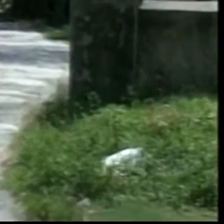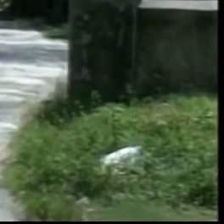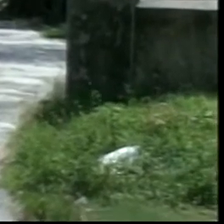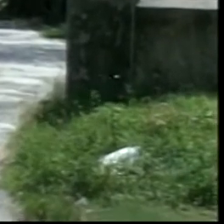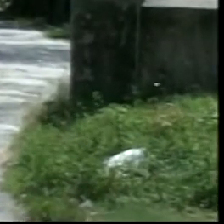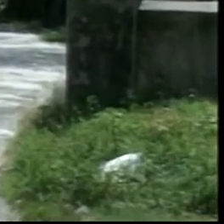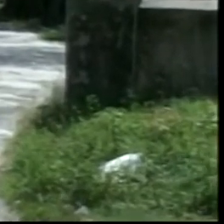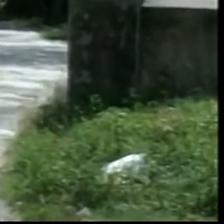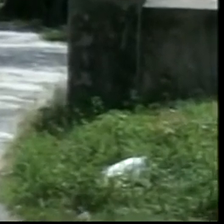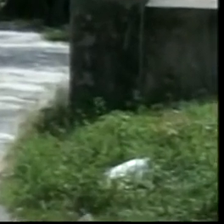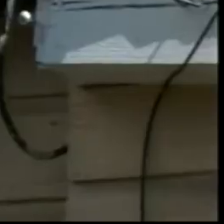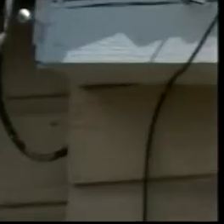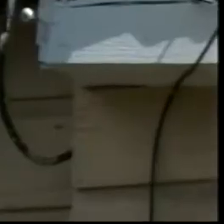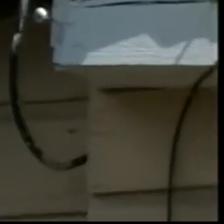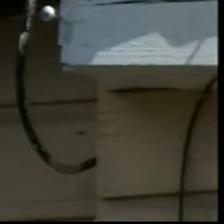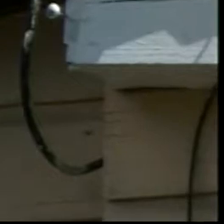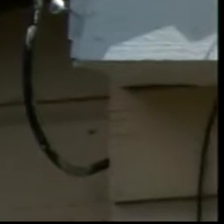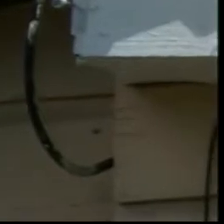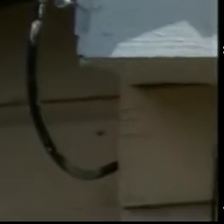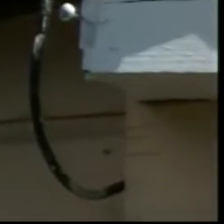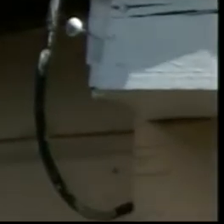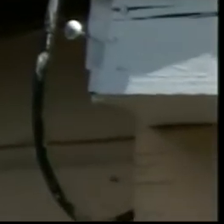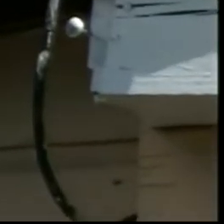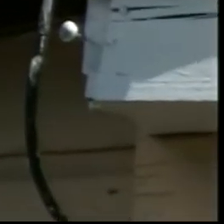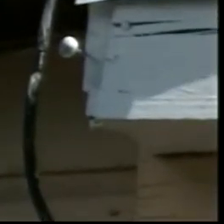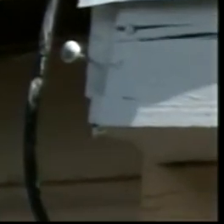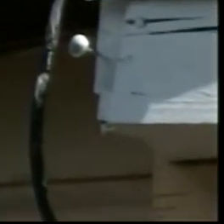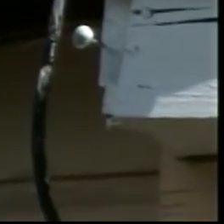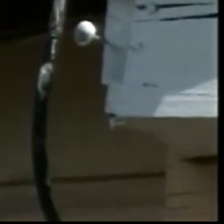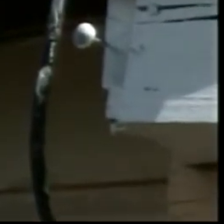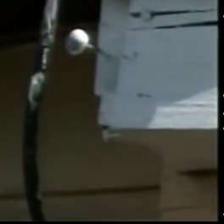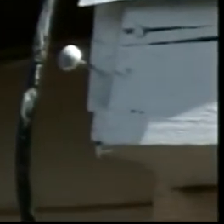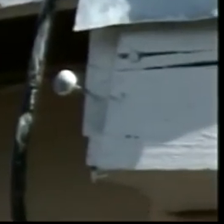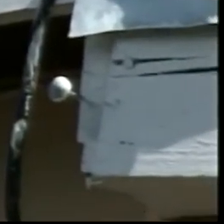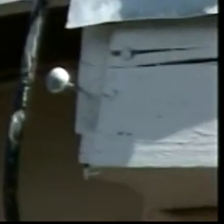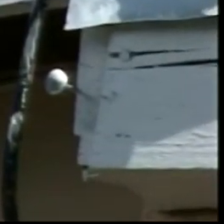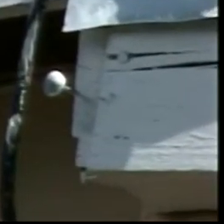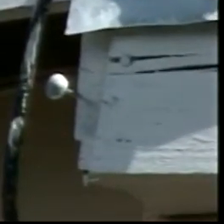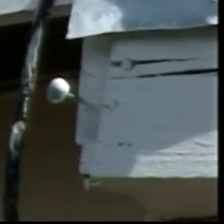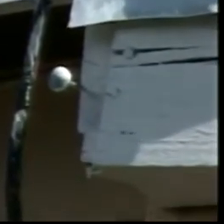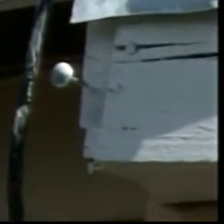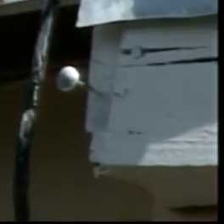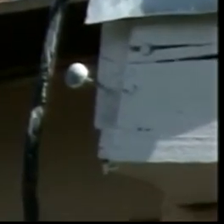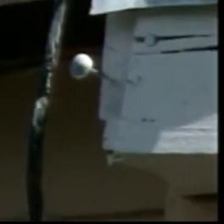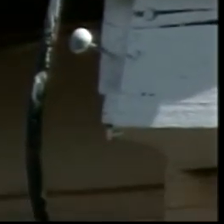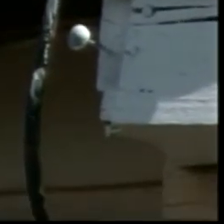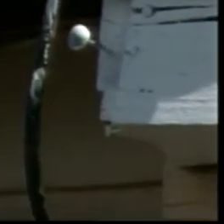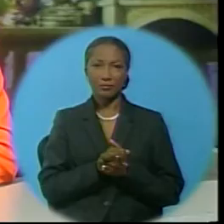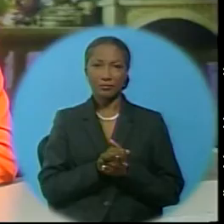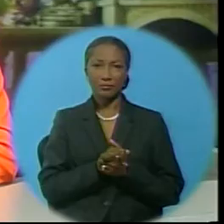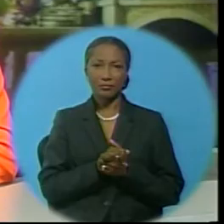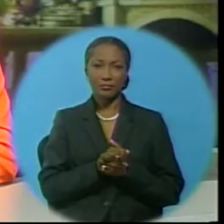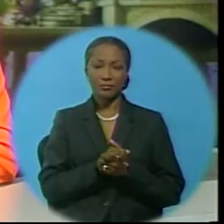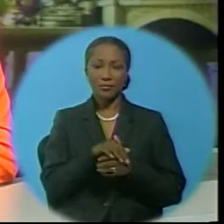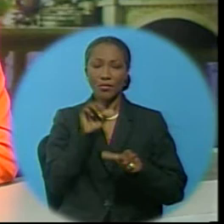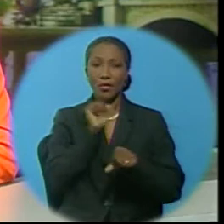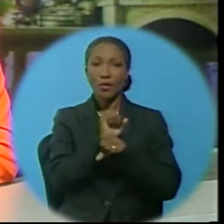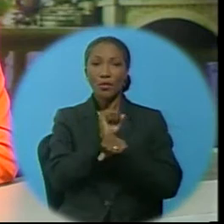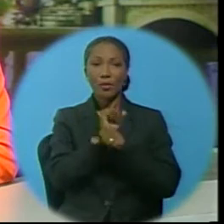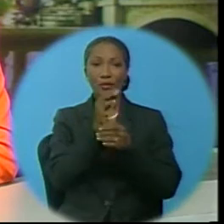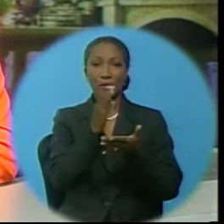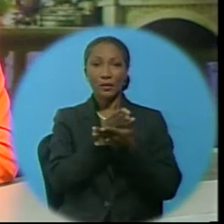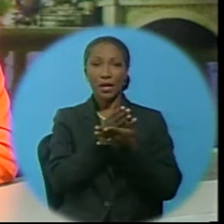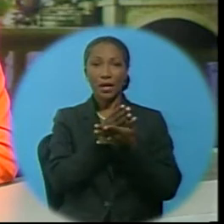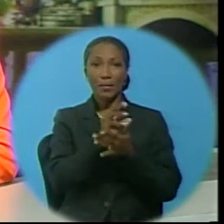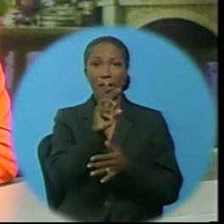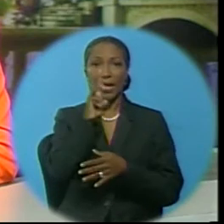but inside when the bullet struck the house. And we dropped to the floor because it was very frightening. A work